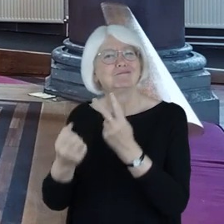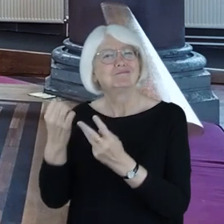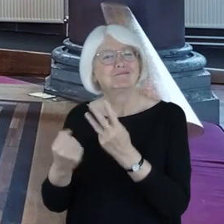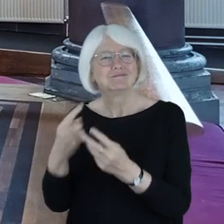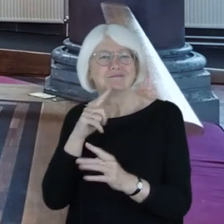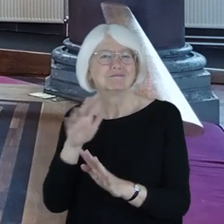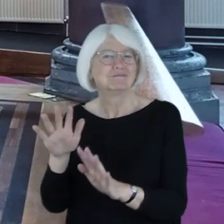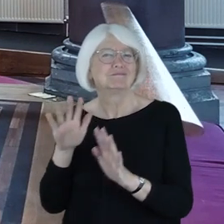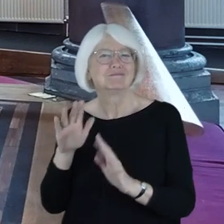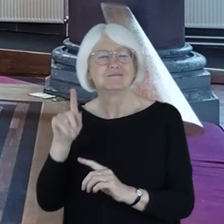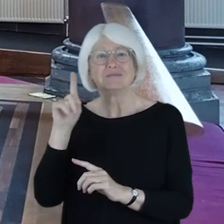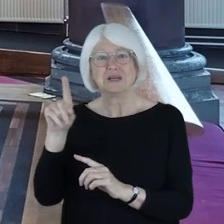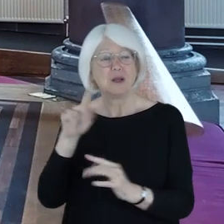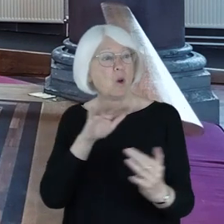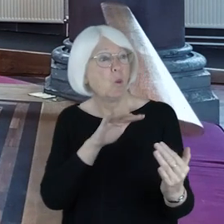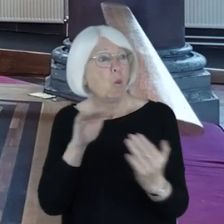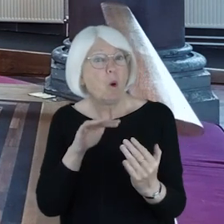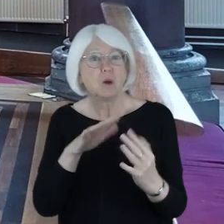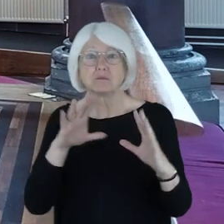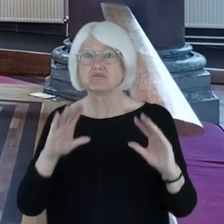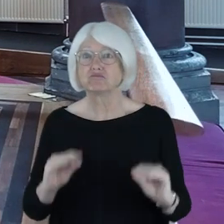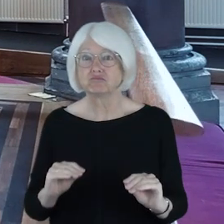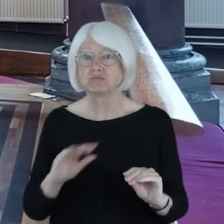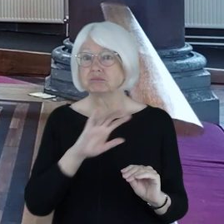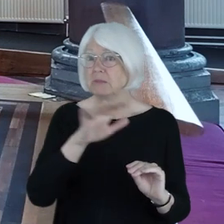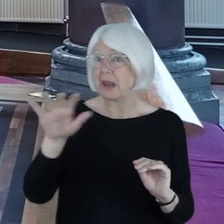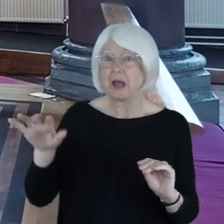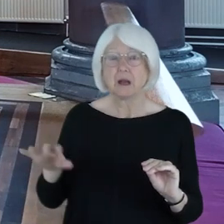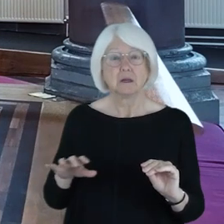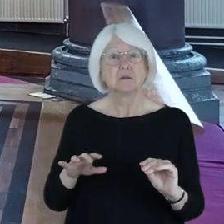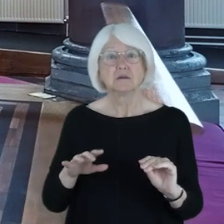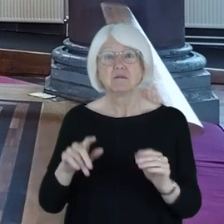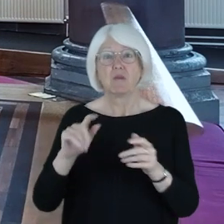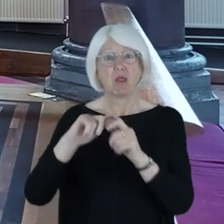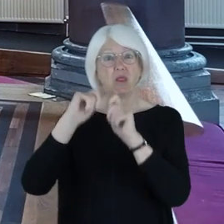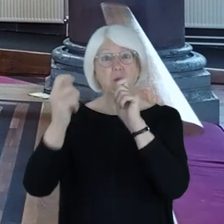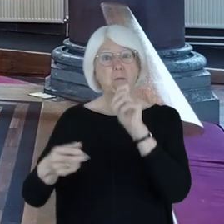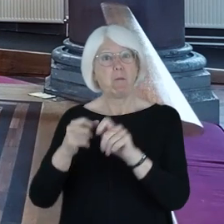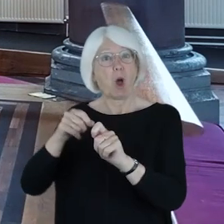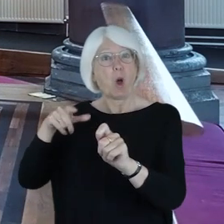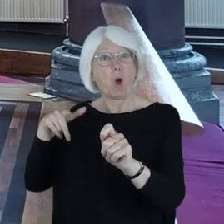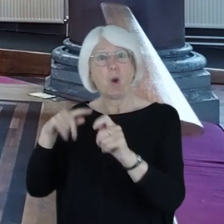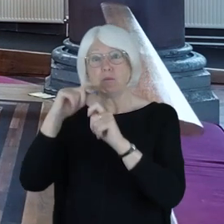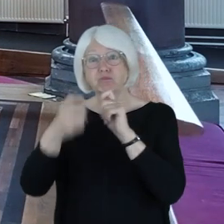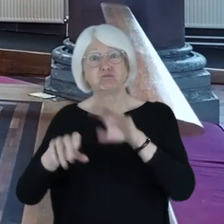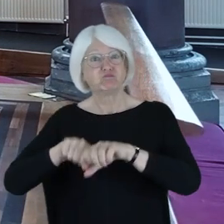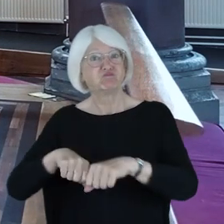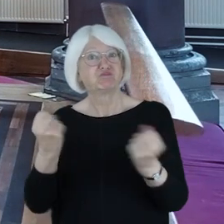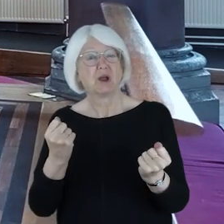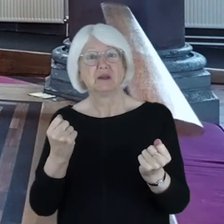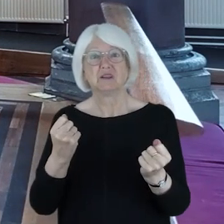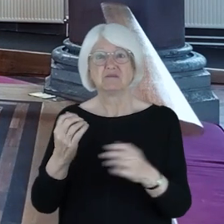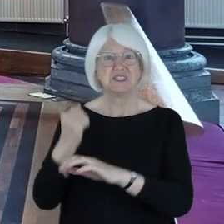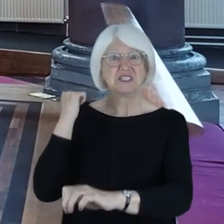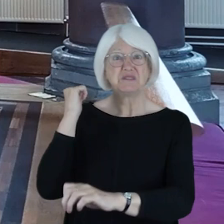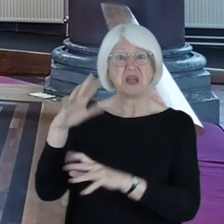earth. It is he who makes wars to cease in all the world. He breaks the bow and shatters the spear, and burns